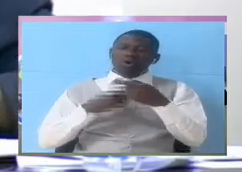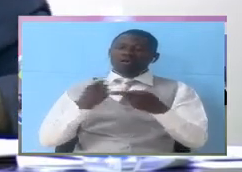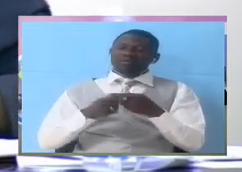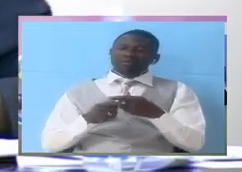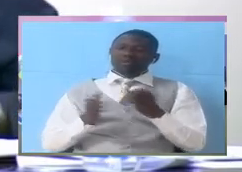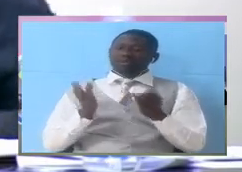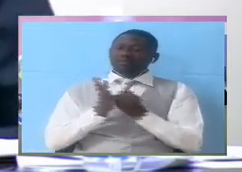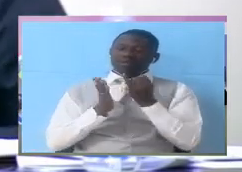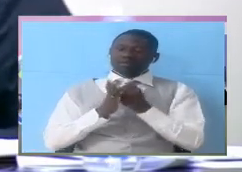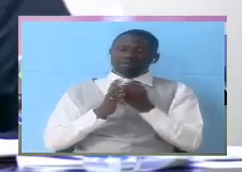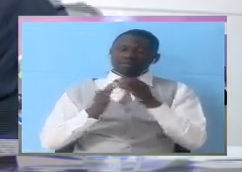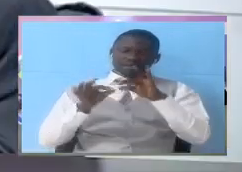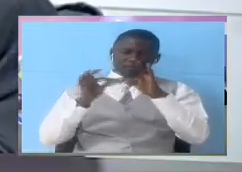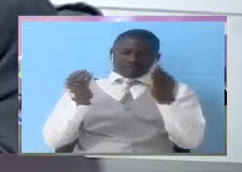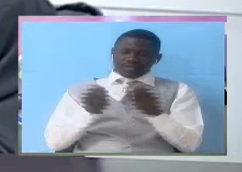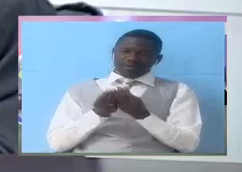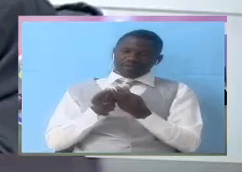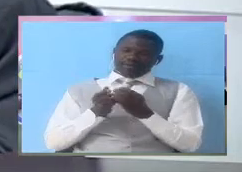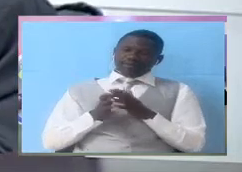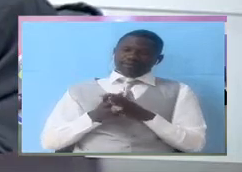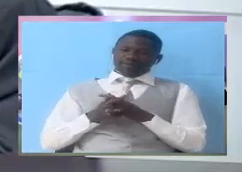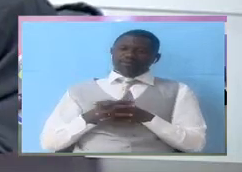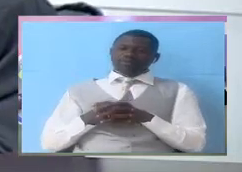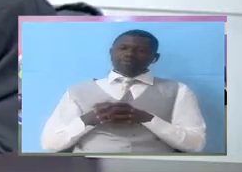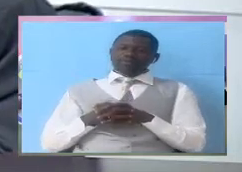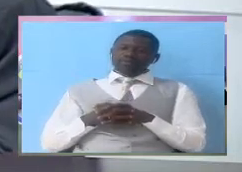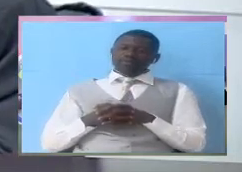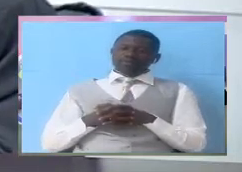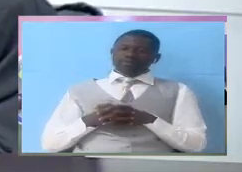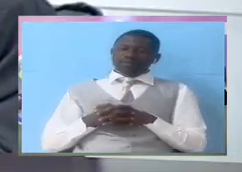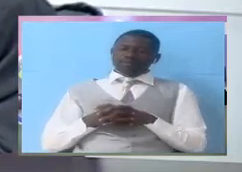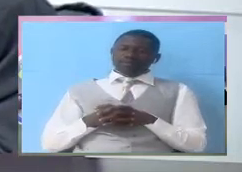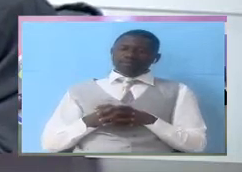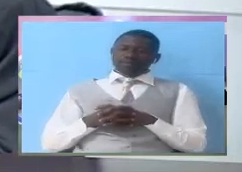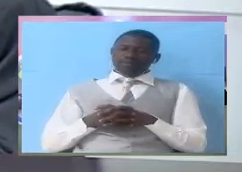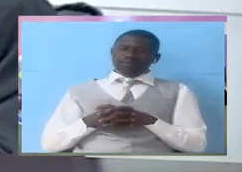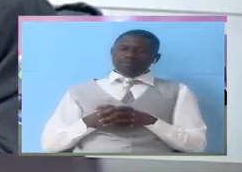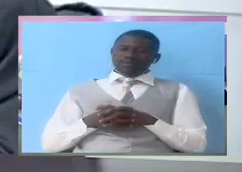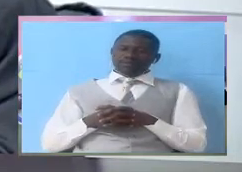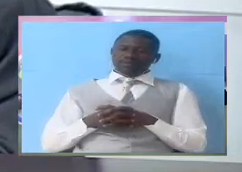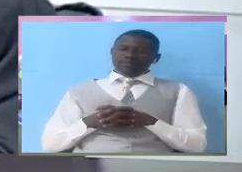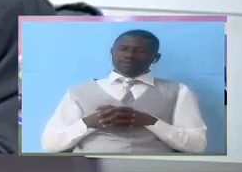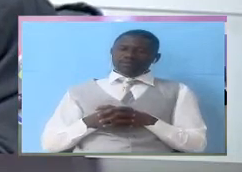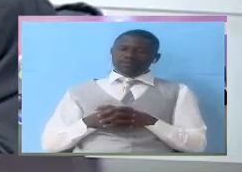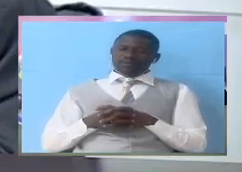were the words you used in your statement. Yes. Wow.